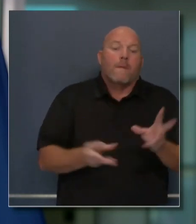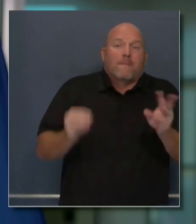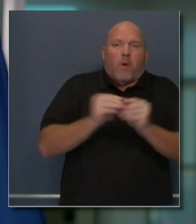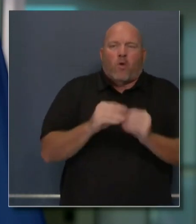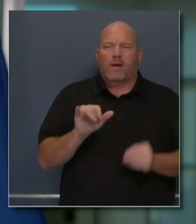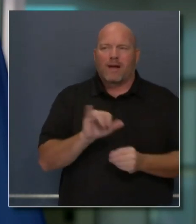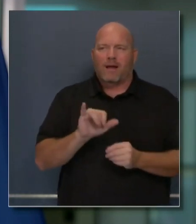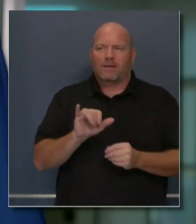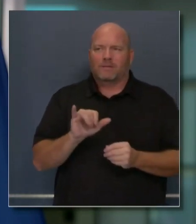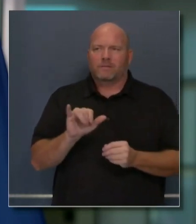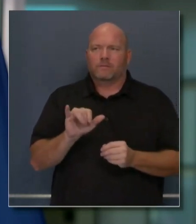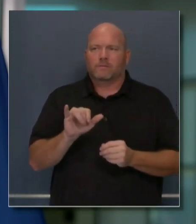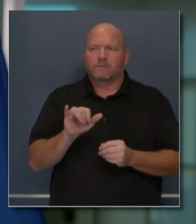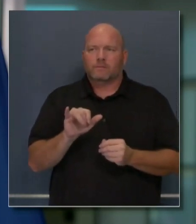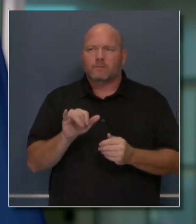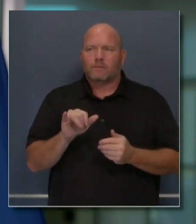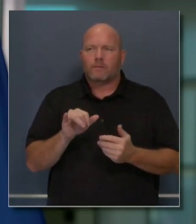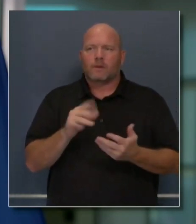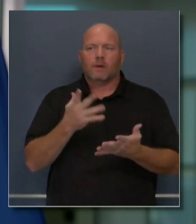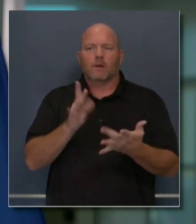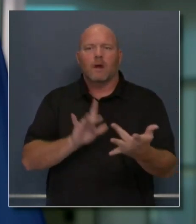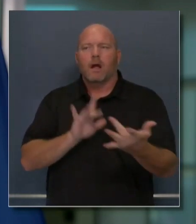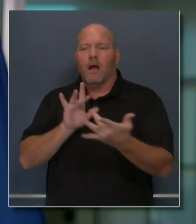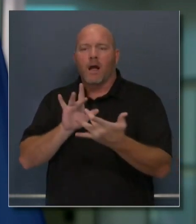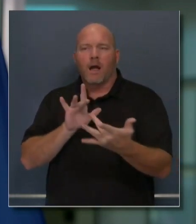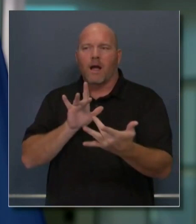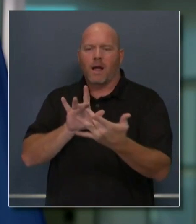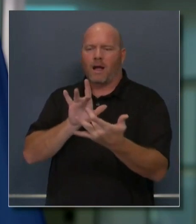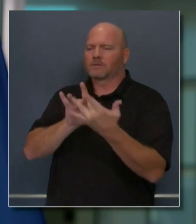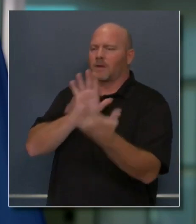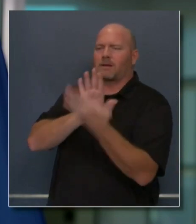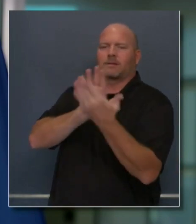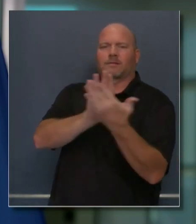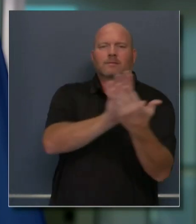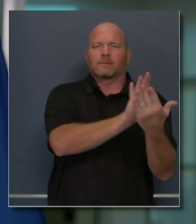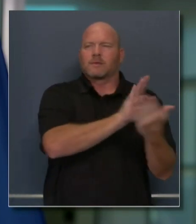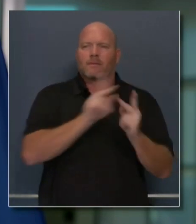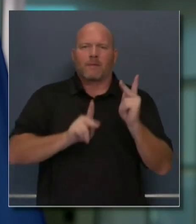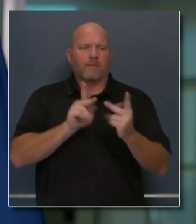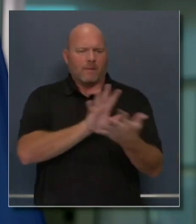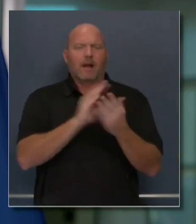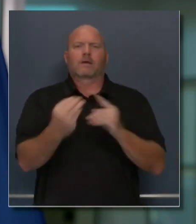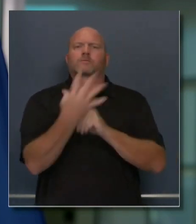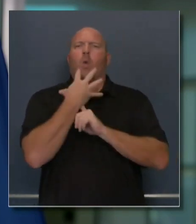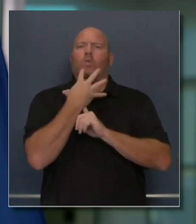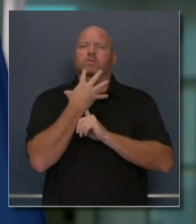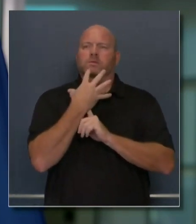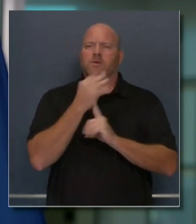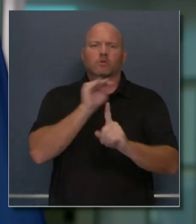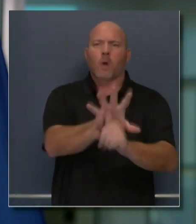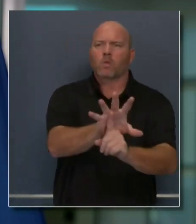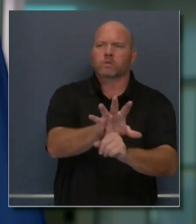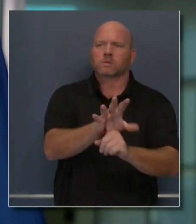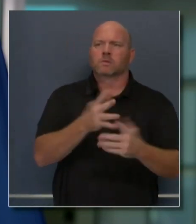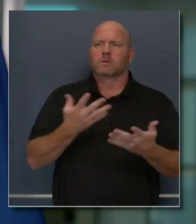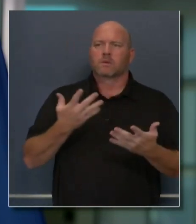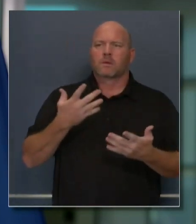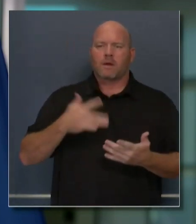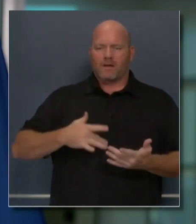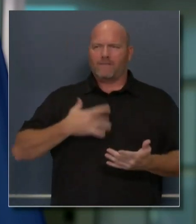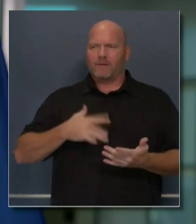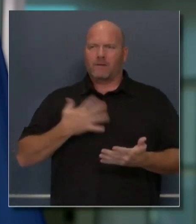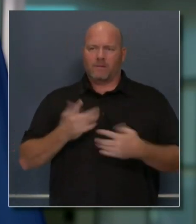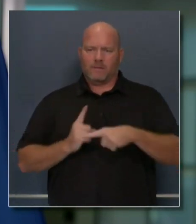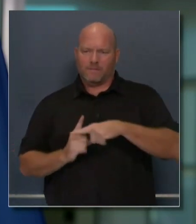likely, to come into contact with someone who may have been exposed to this virus or maybe asymptomatic and is positive with